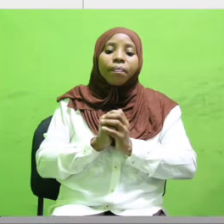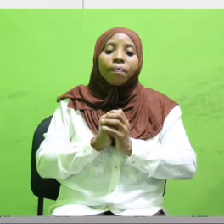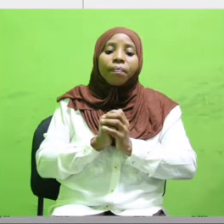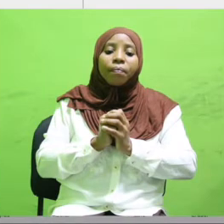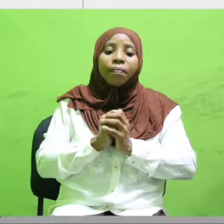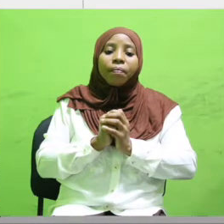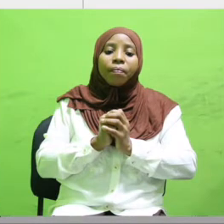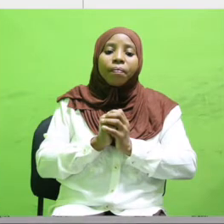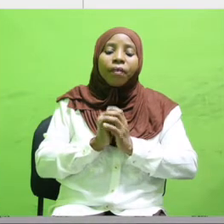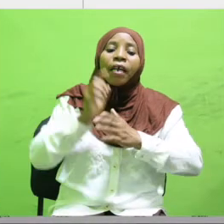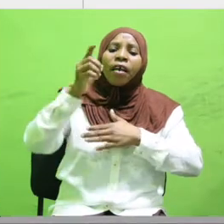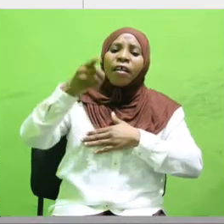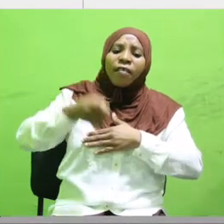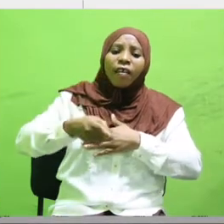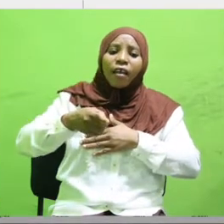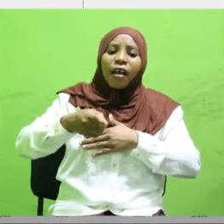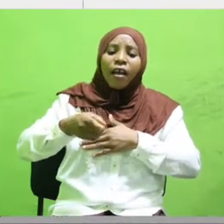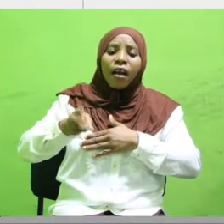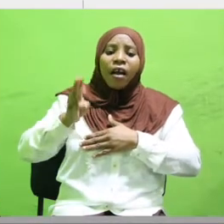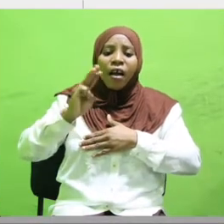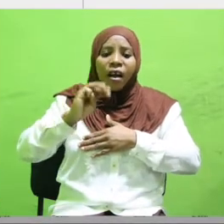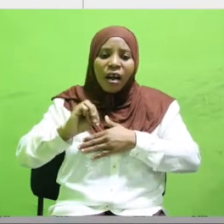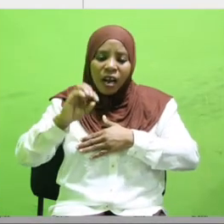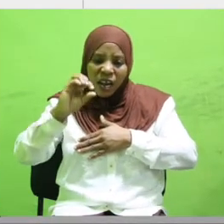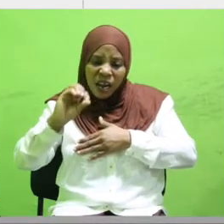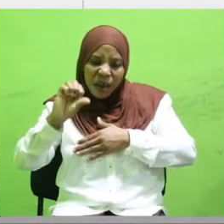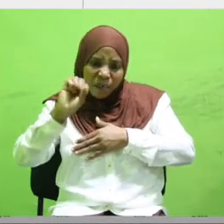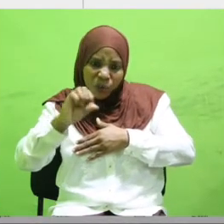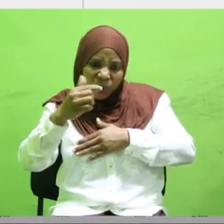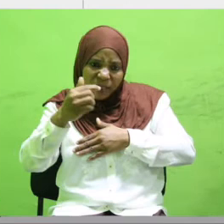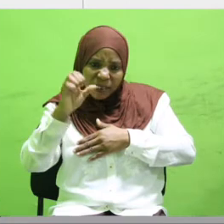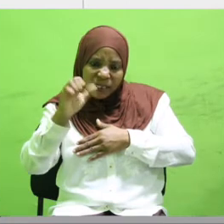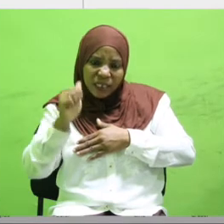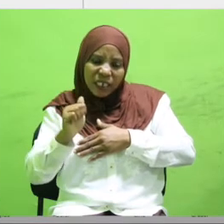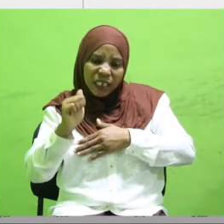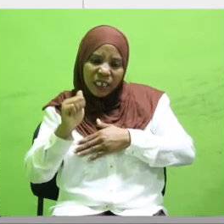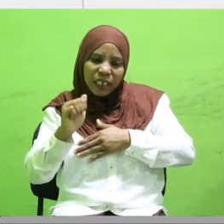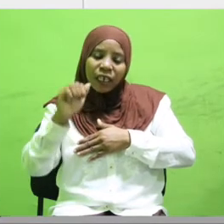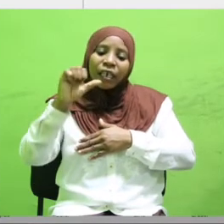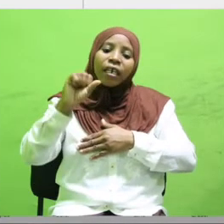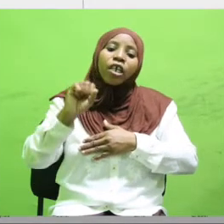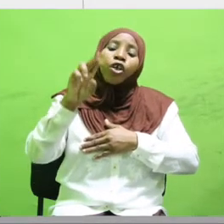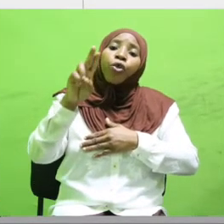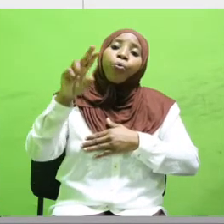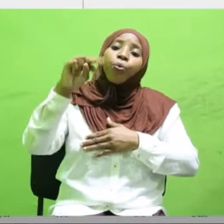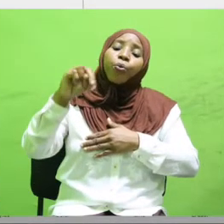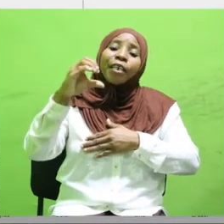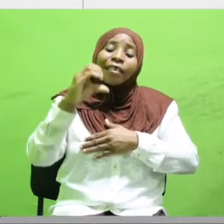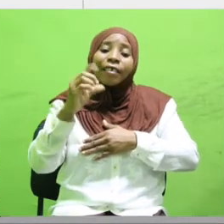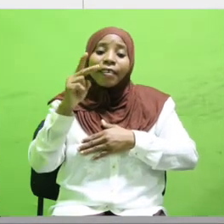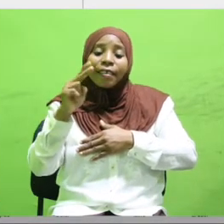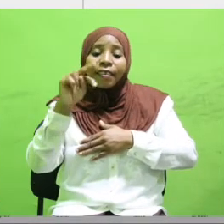They are mostly unicellular. So they are mostly